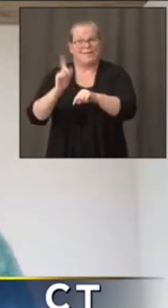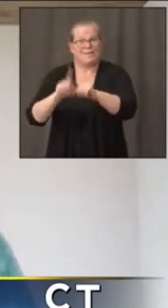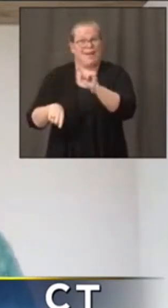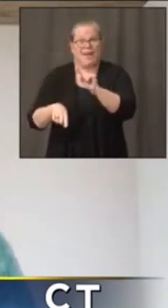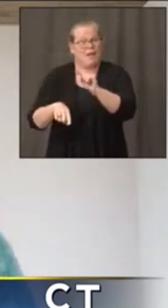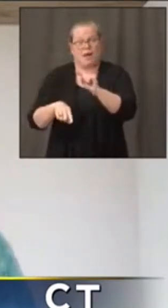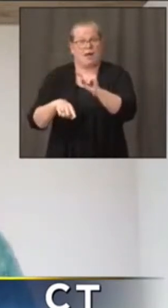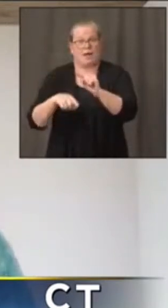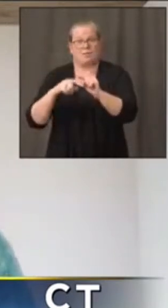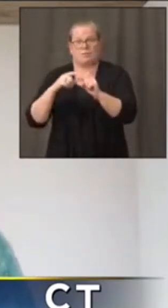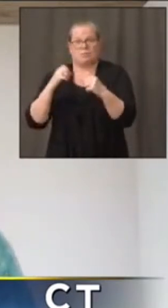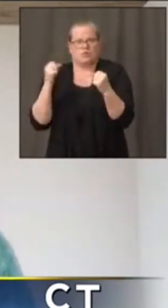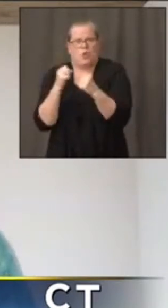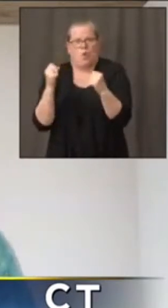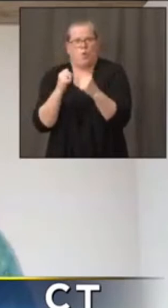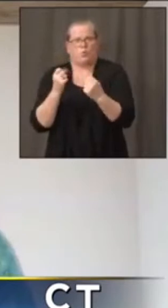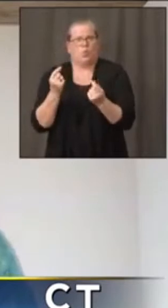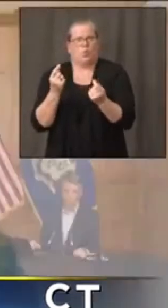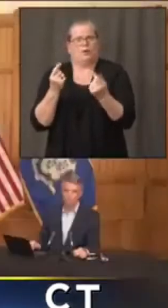are